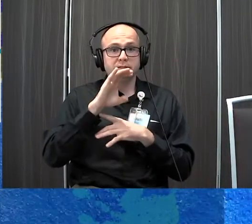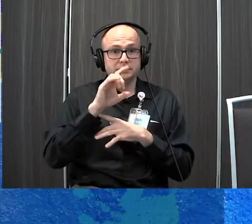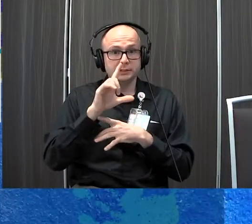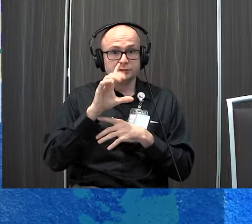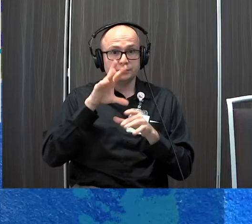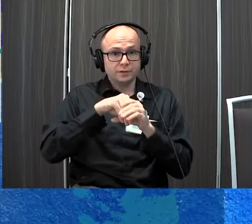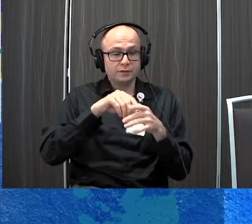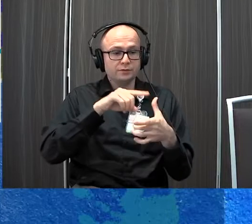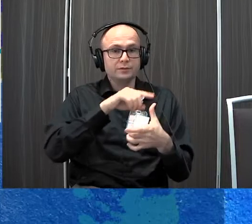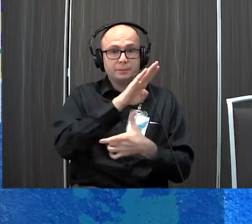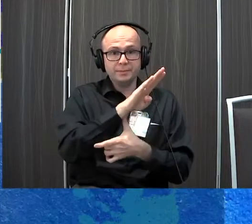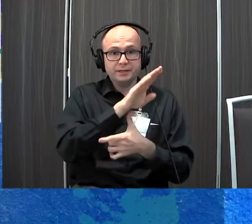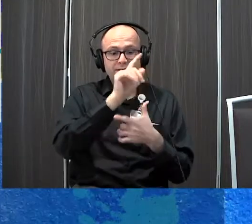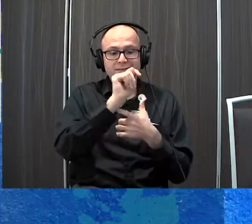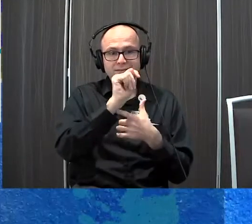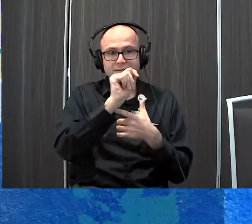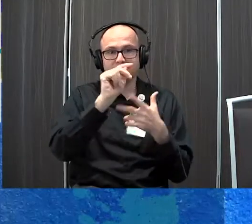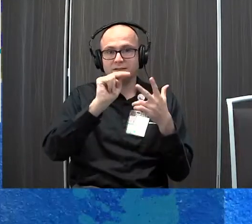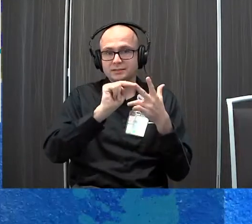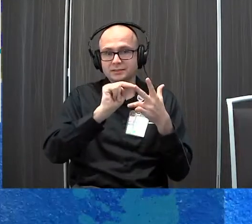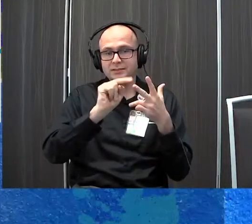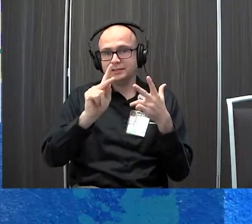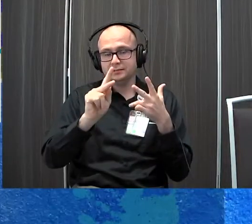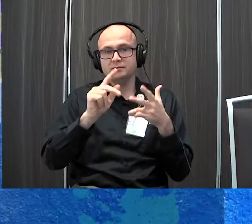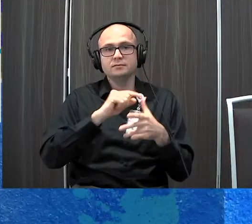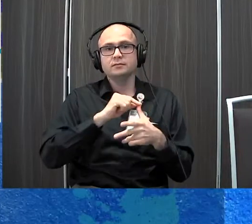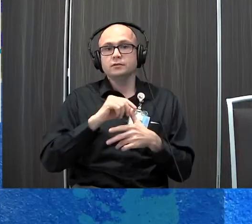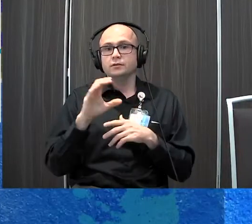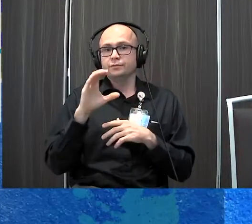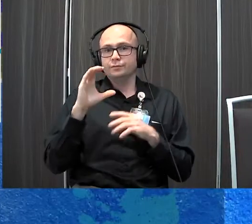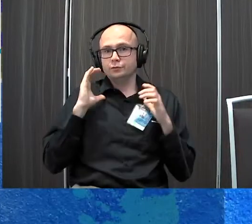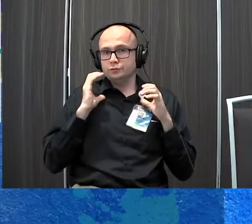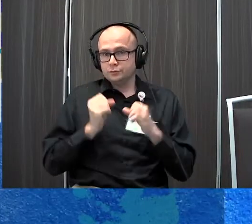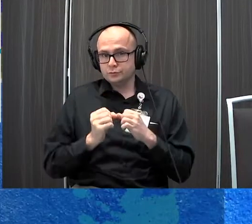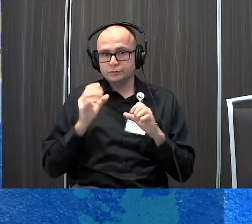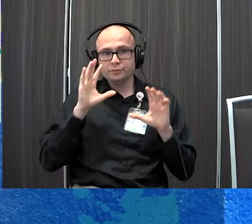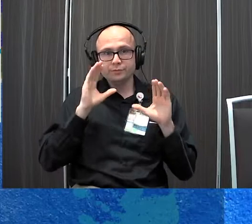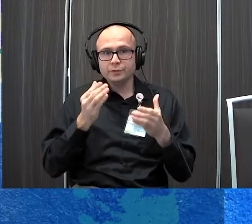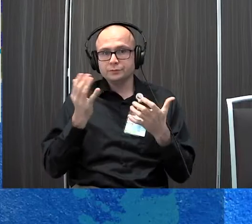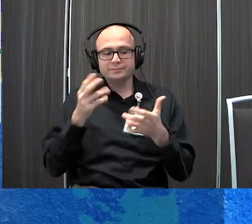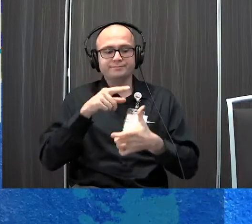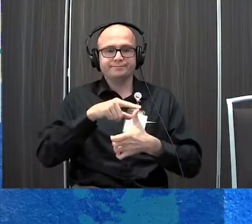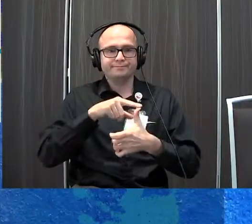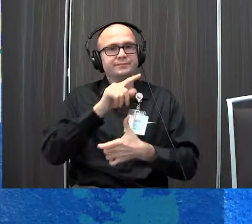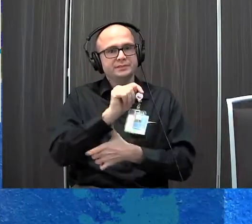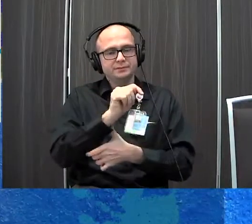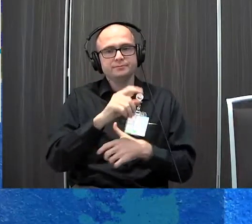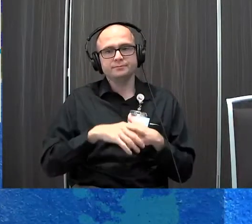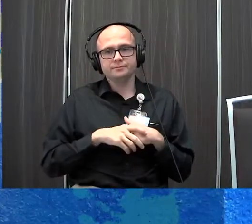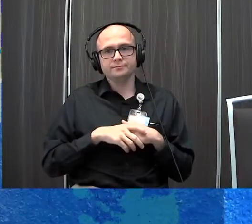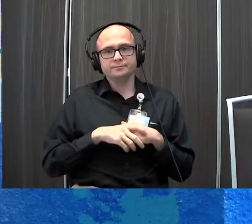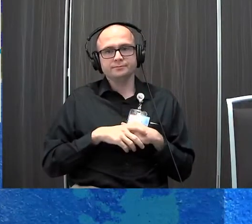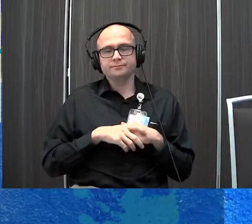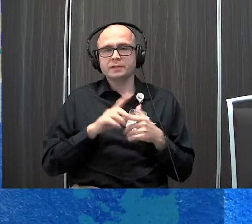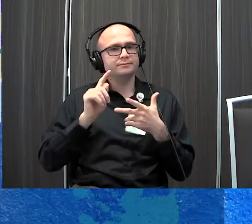that are B cells, T cells, and natural killer cells. And for CHARGE syndrome, we focus on T cells. So